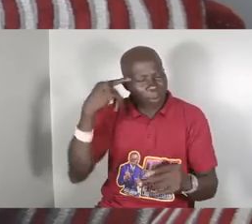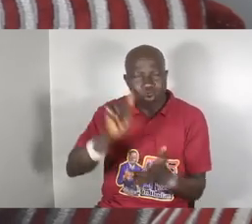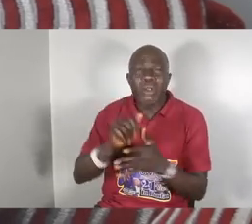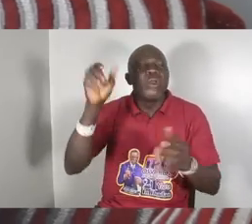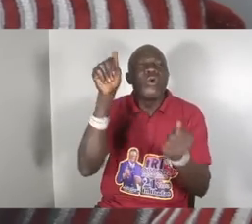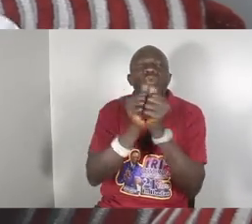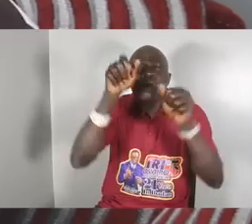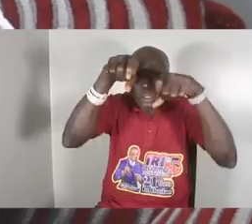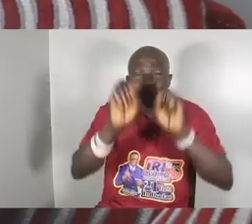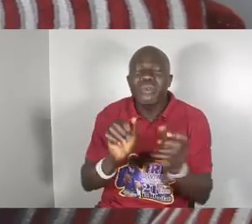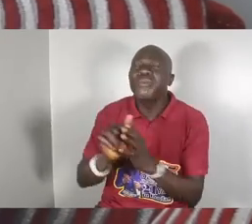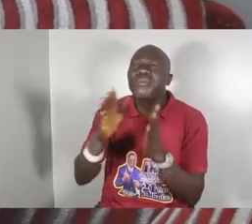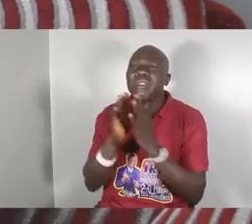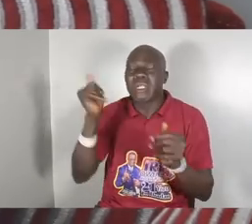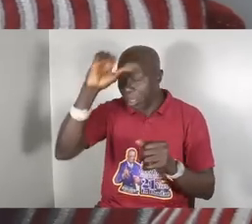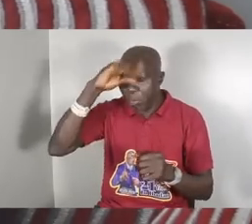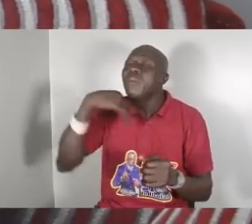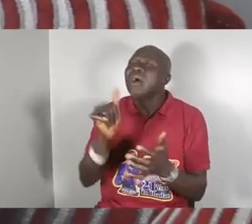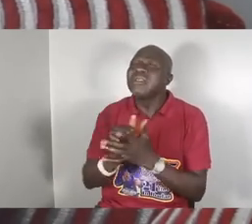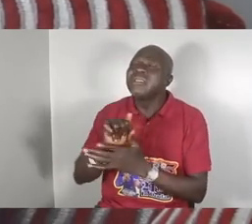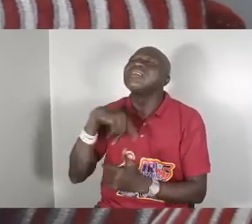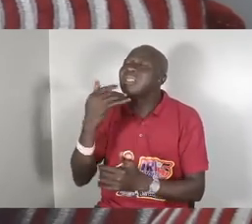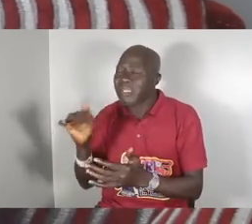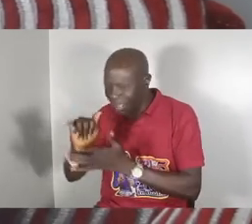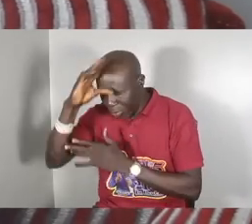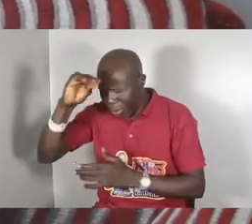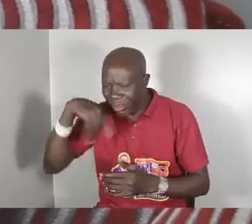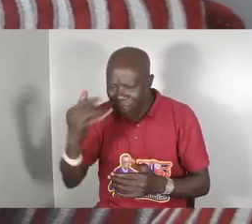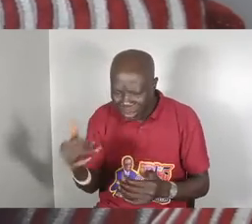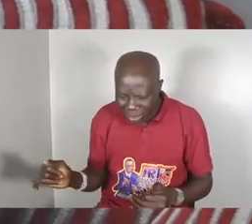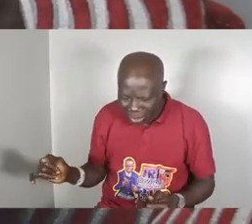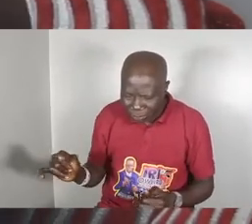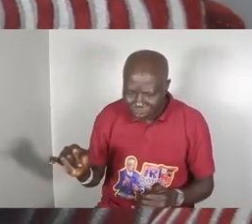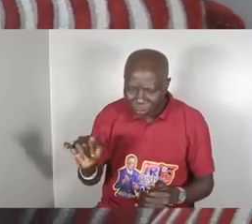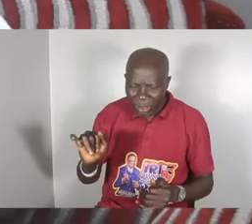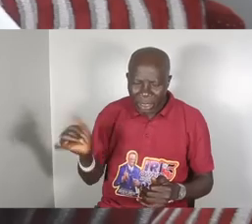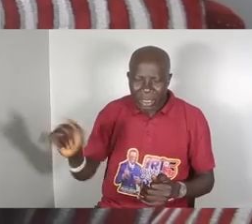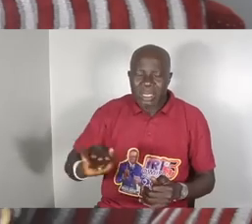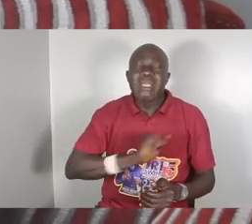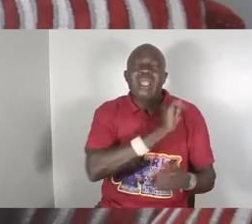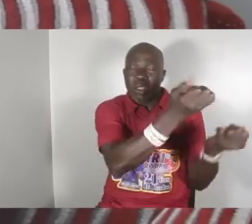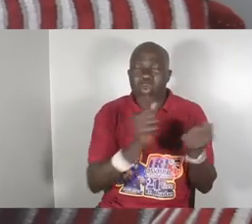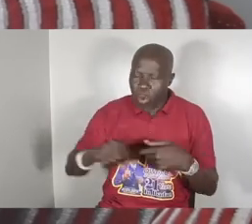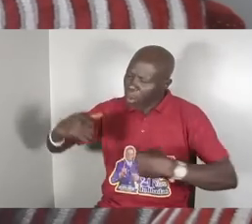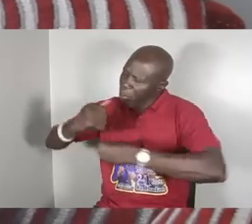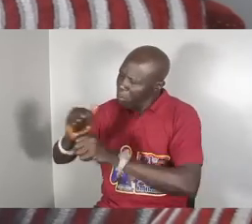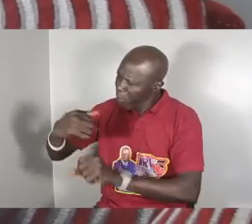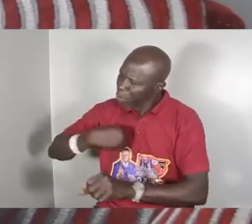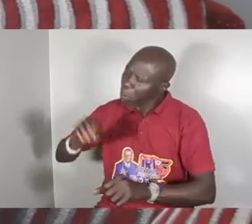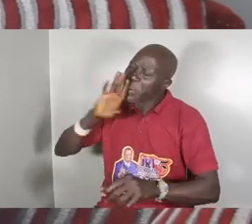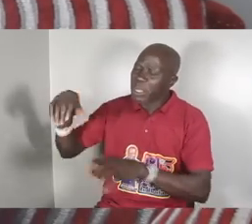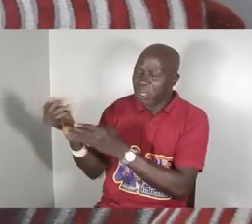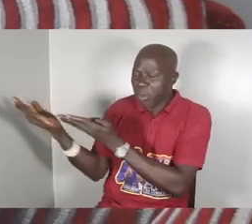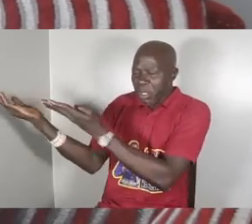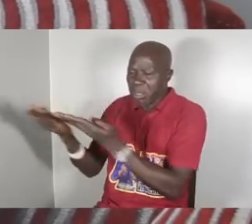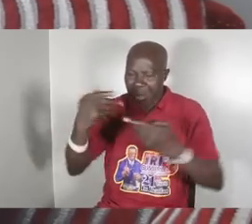answer the prayer. Baba can no so. A man says something. That man says. Ah, one first so die that they want it to be taken